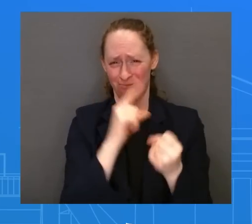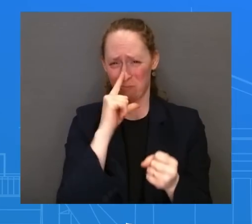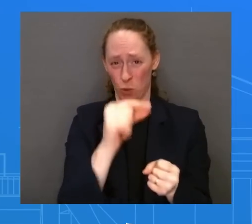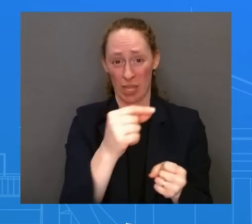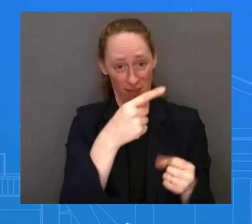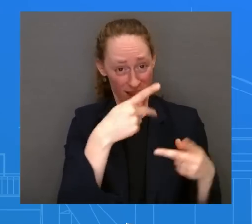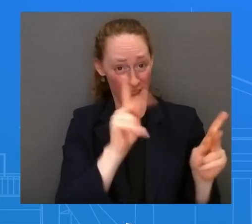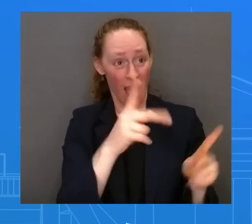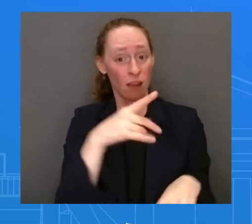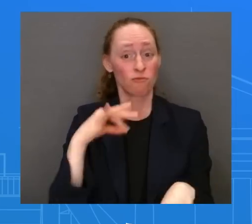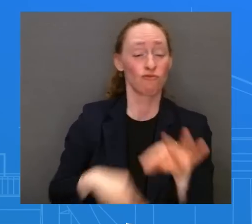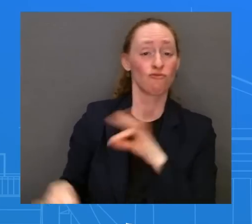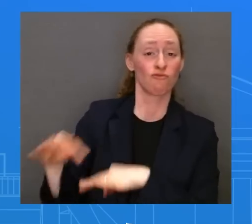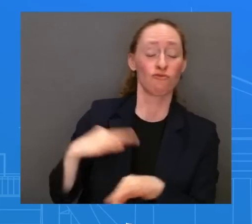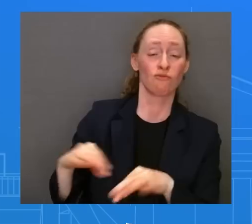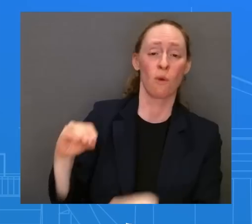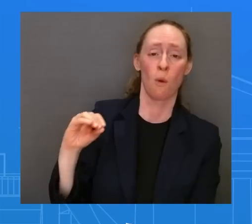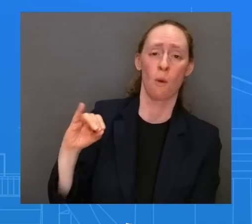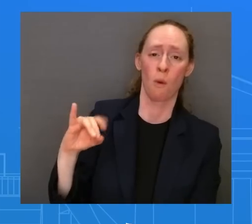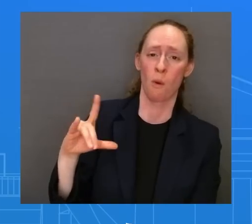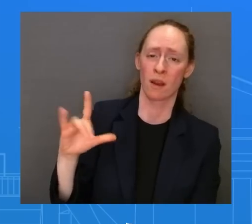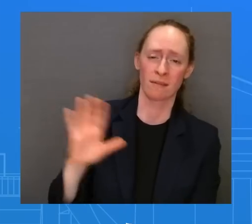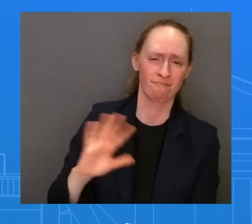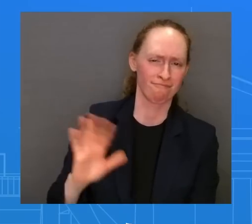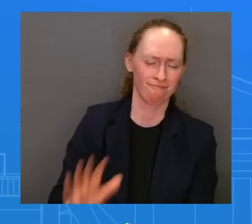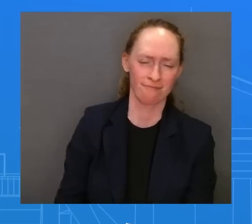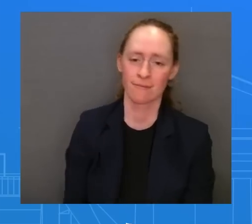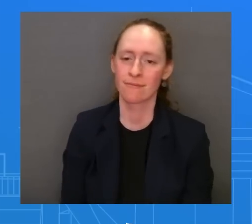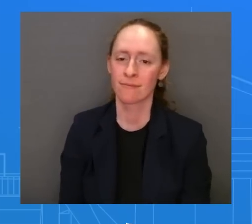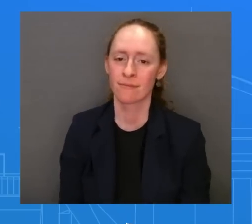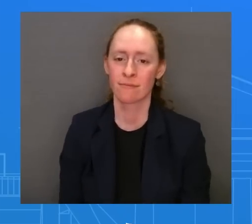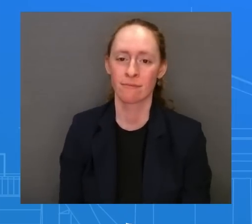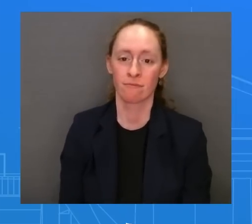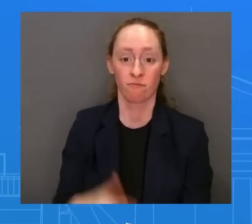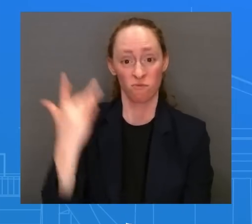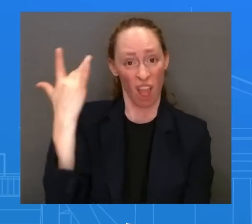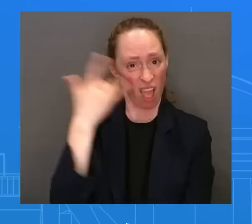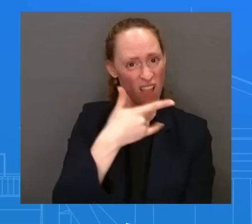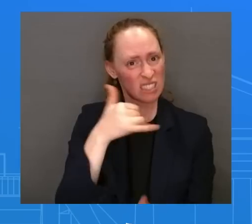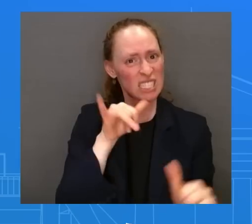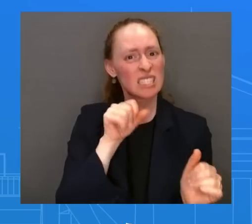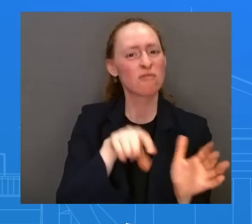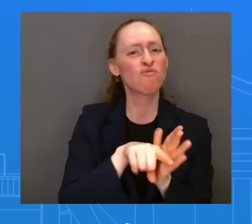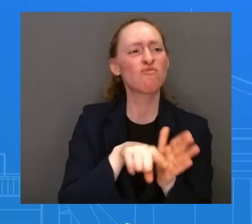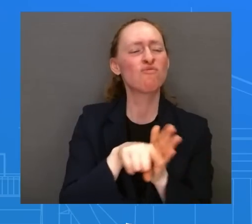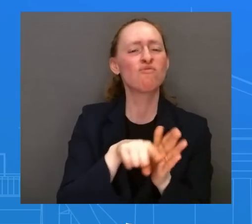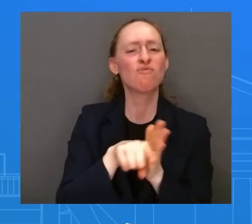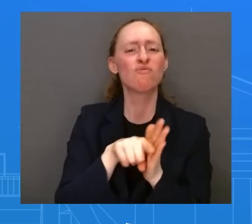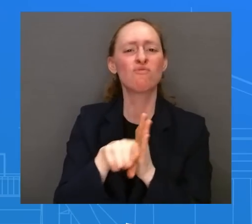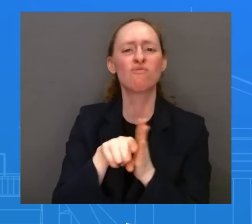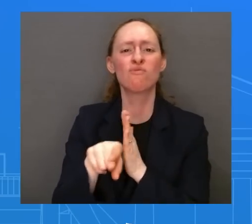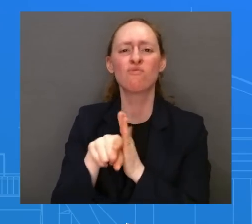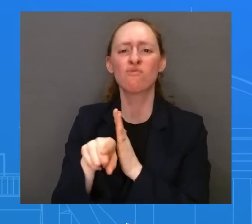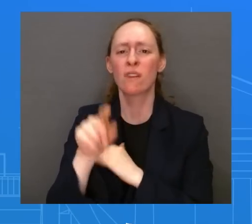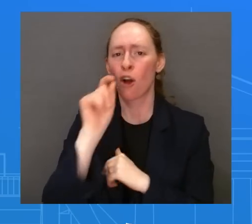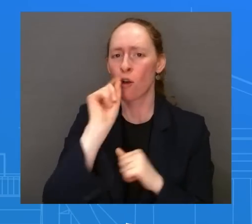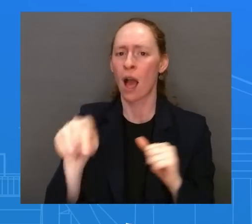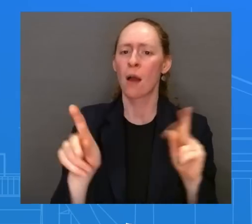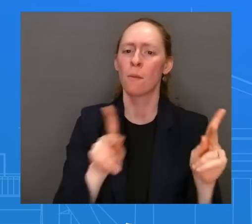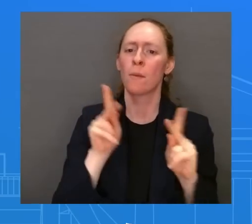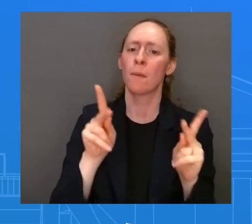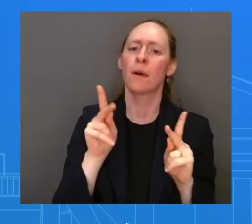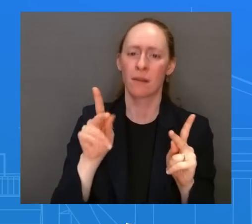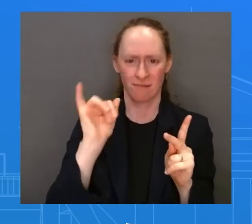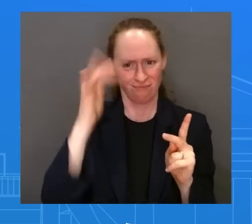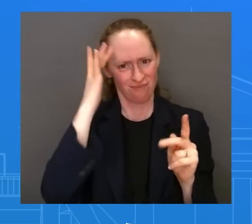that he can continue to kill more ukrainians one of the reasons why the president sat down with President XI and Bali was to deliver some of those messages we we